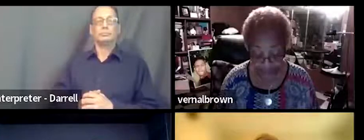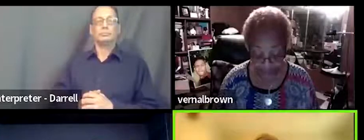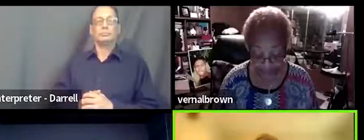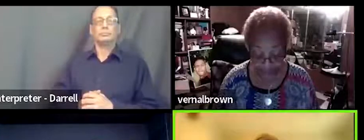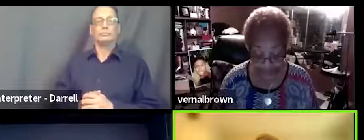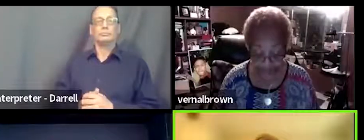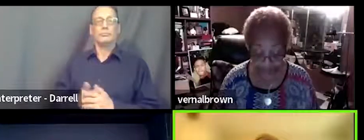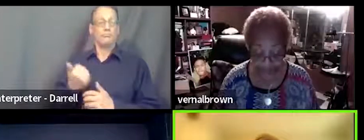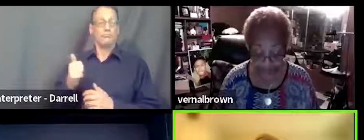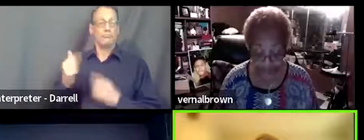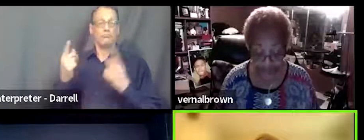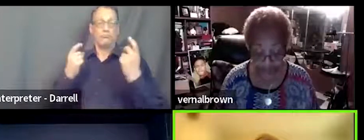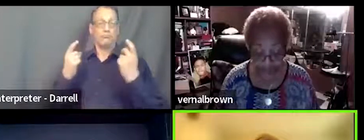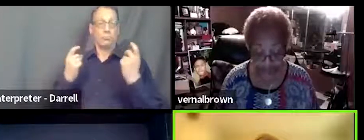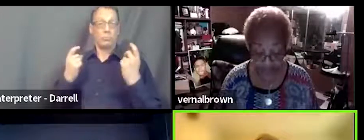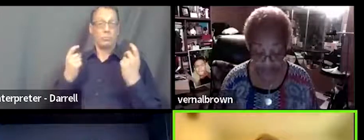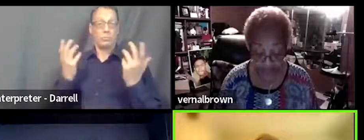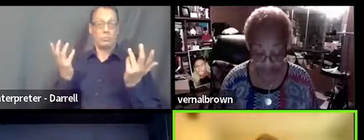Are there any questions?